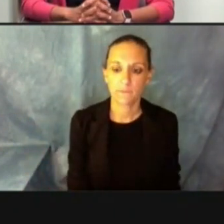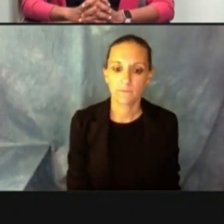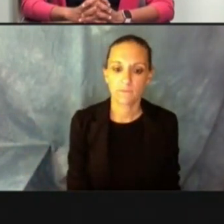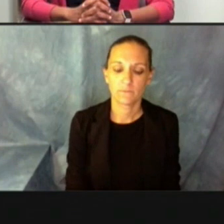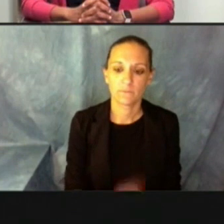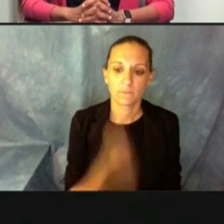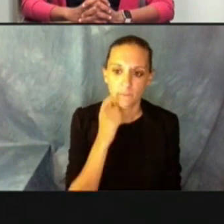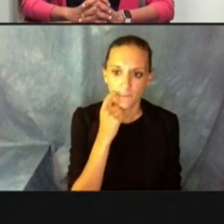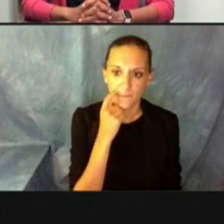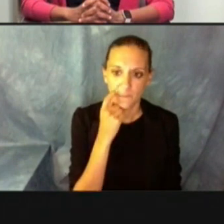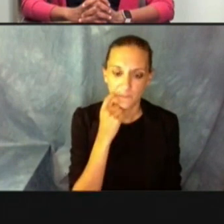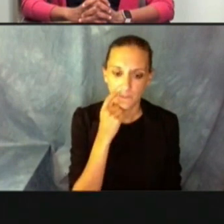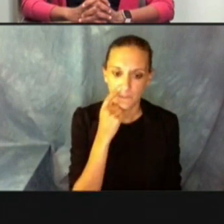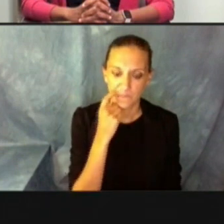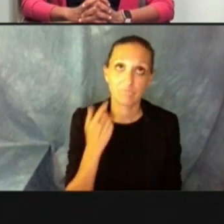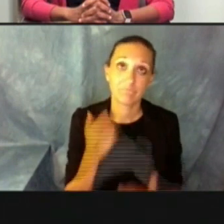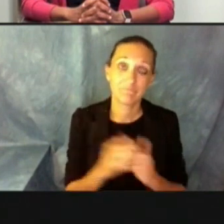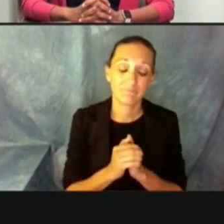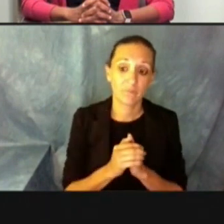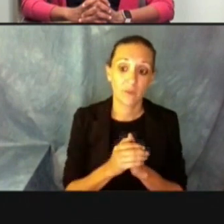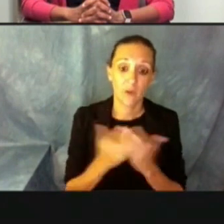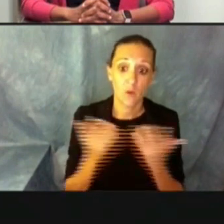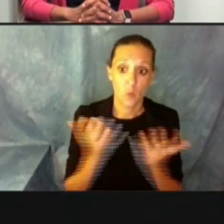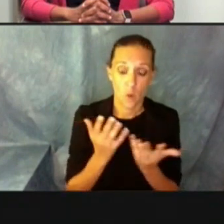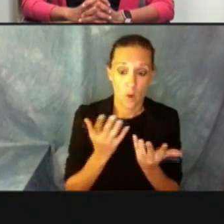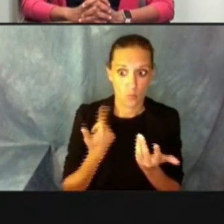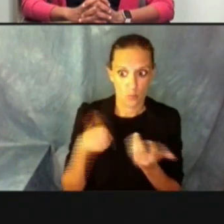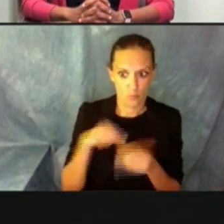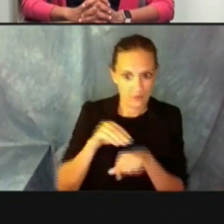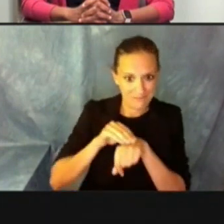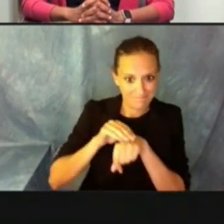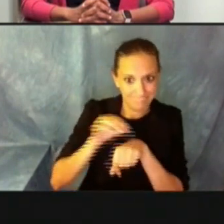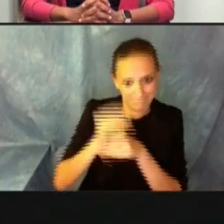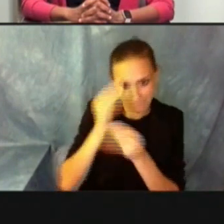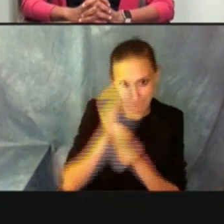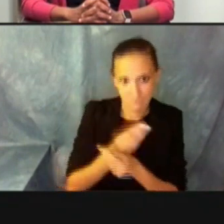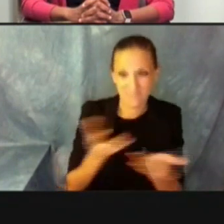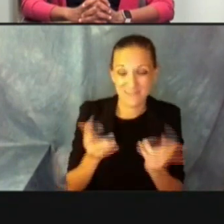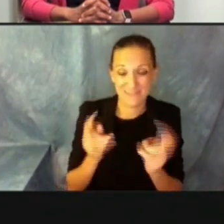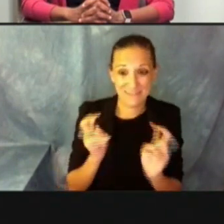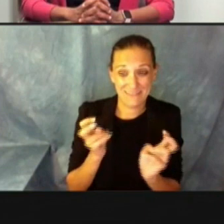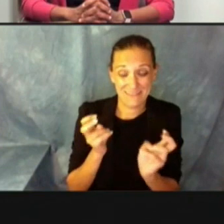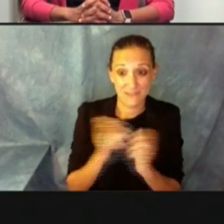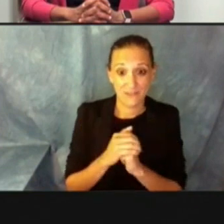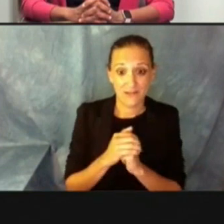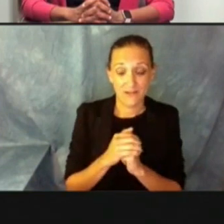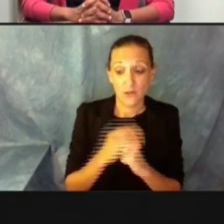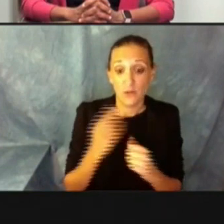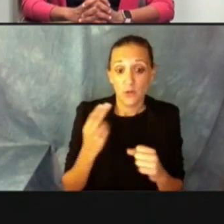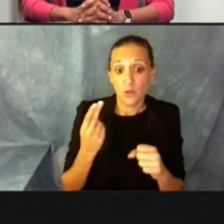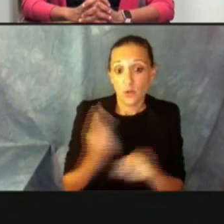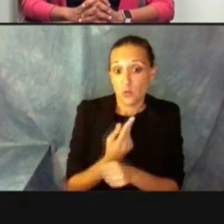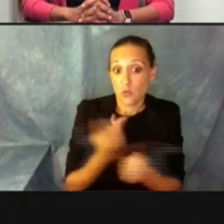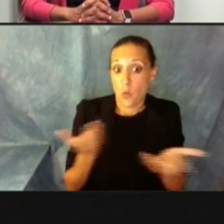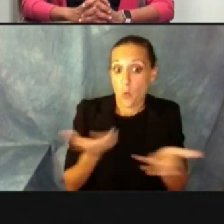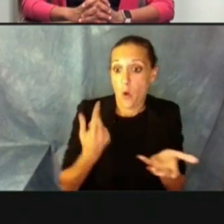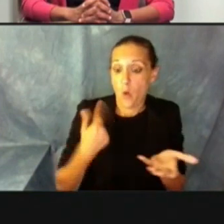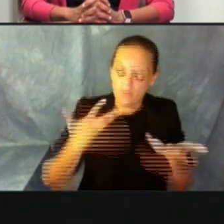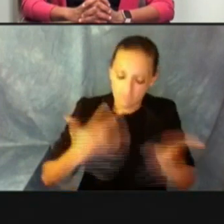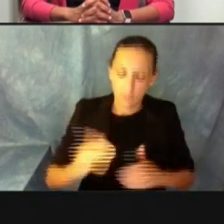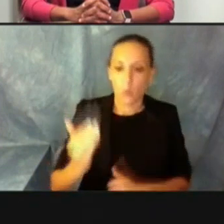The guidance that we're providing is essentially using what we know is going